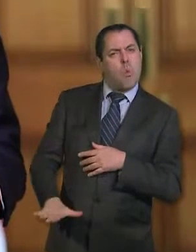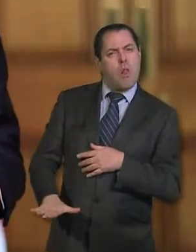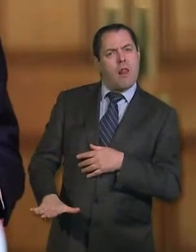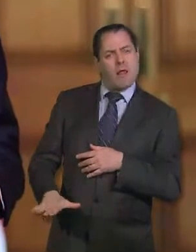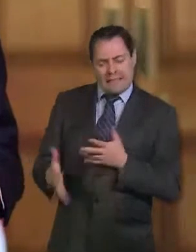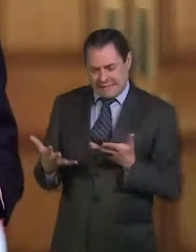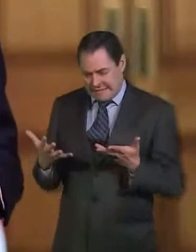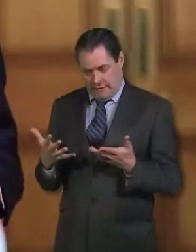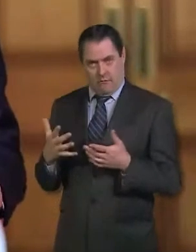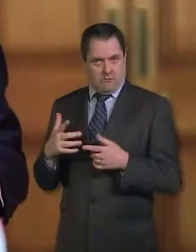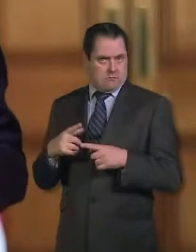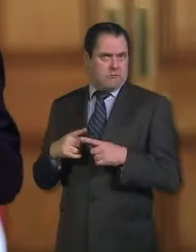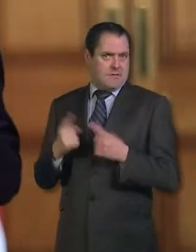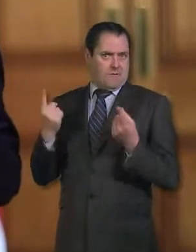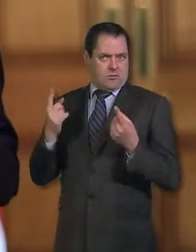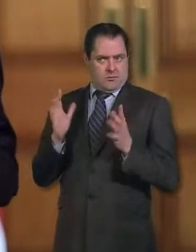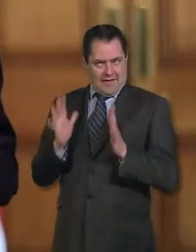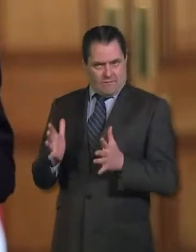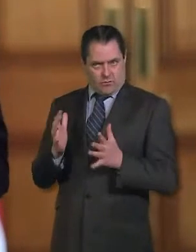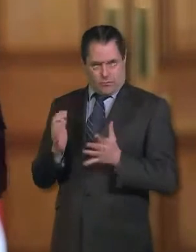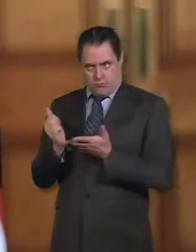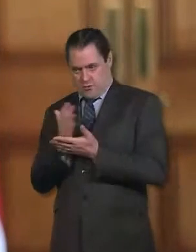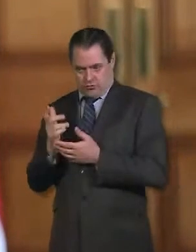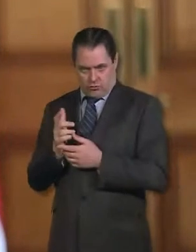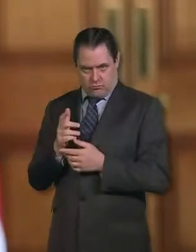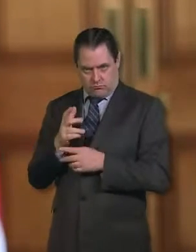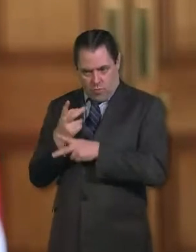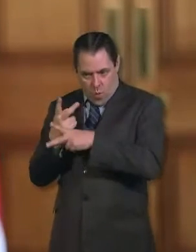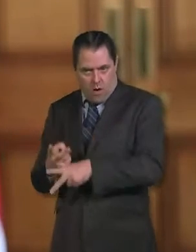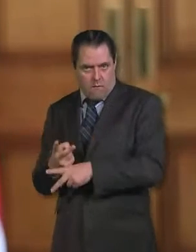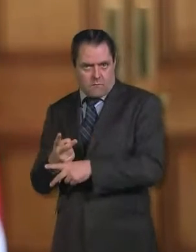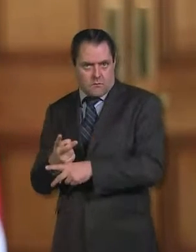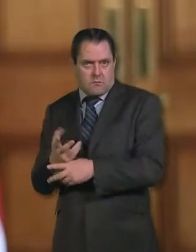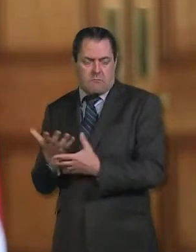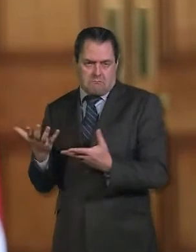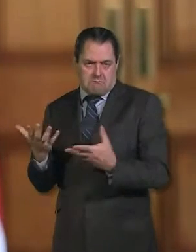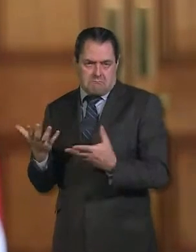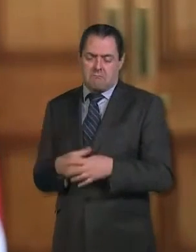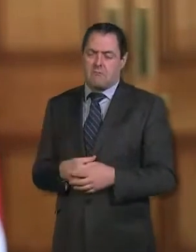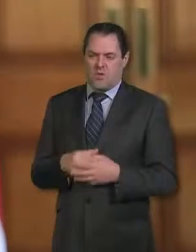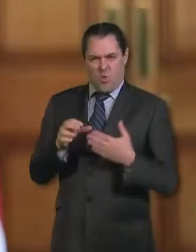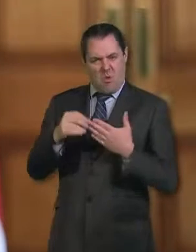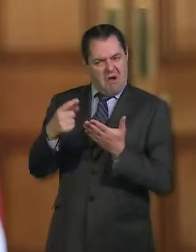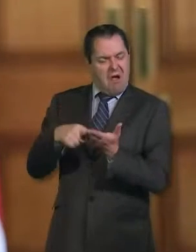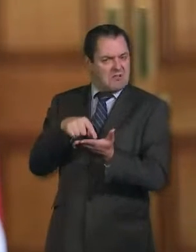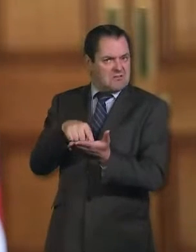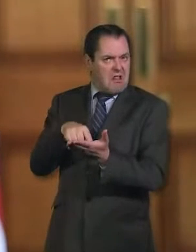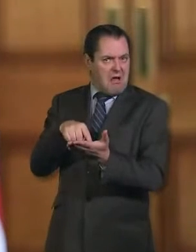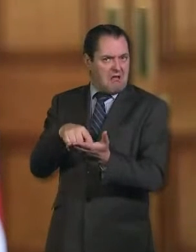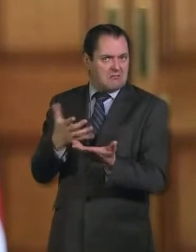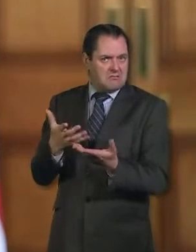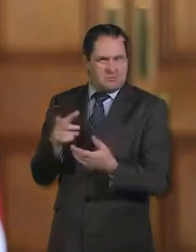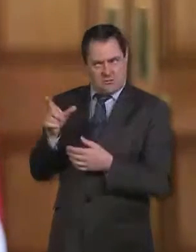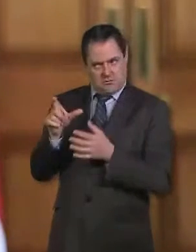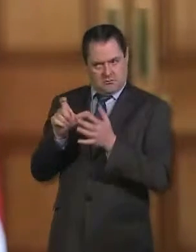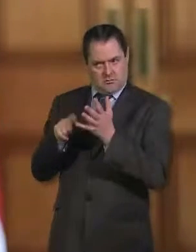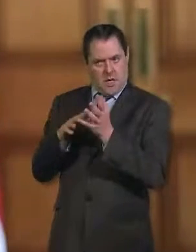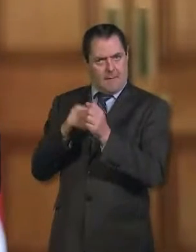circumstance. So I think that within the guidelines, Mr. Cummings acted,